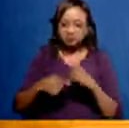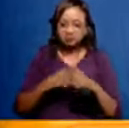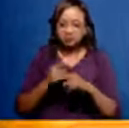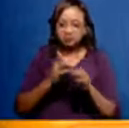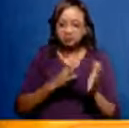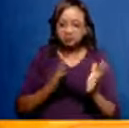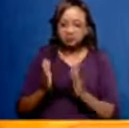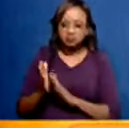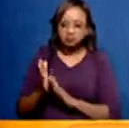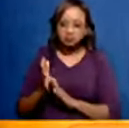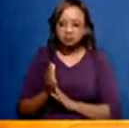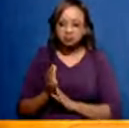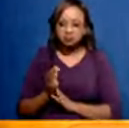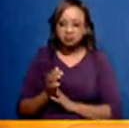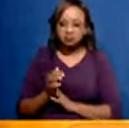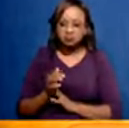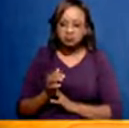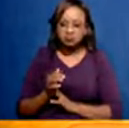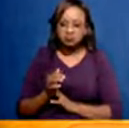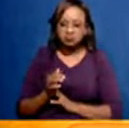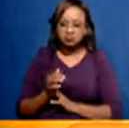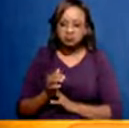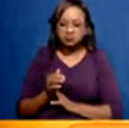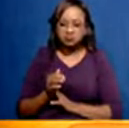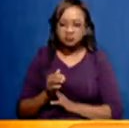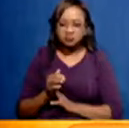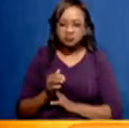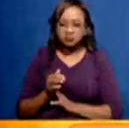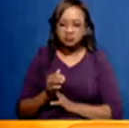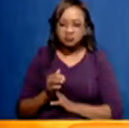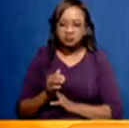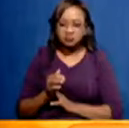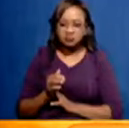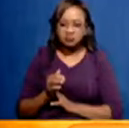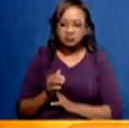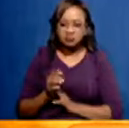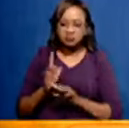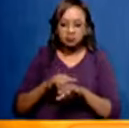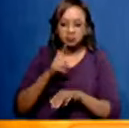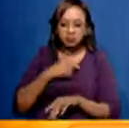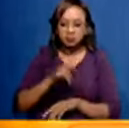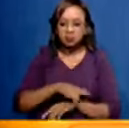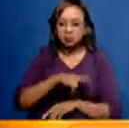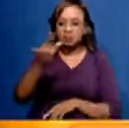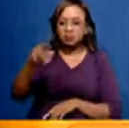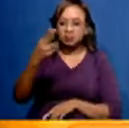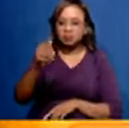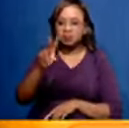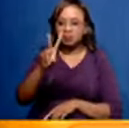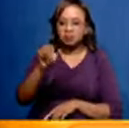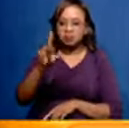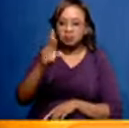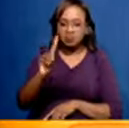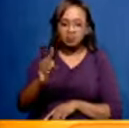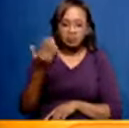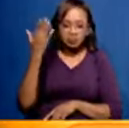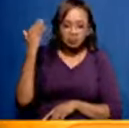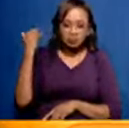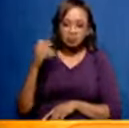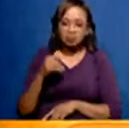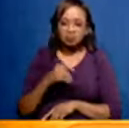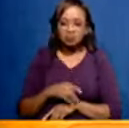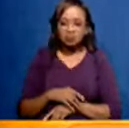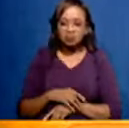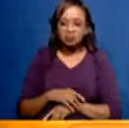the slogan which I strongly endorse. But that's exactly why. Yeah. When I went to Harvard many years ago, I mean, 54 now, ages ago,